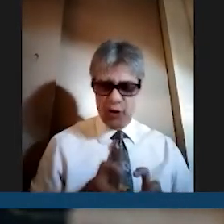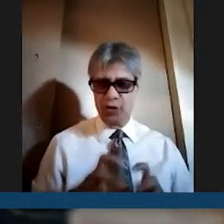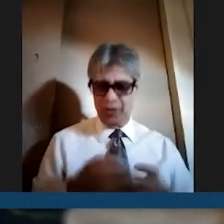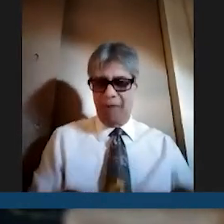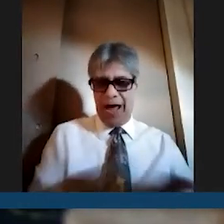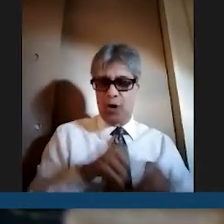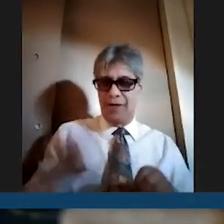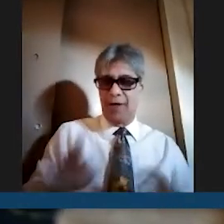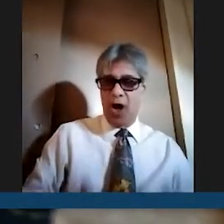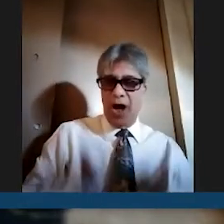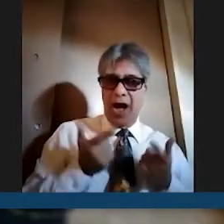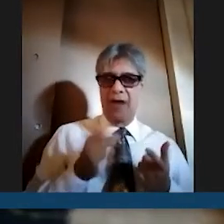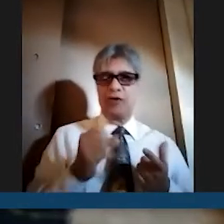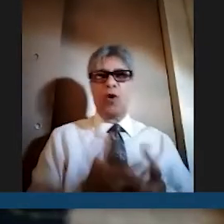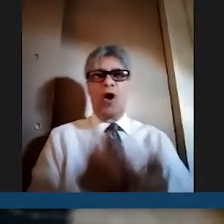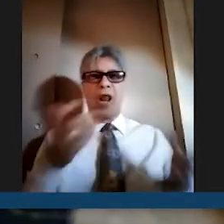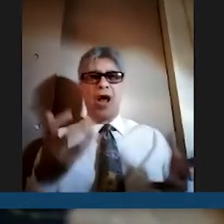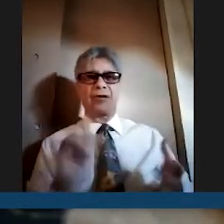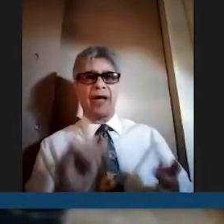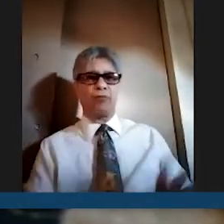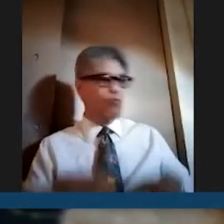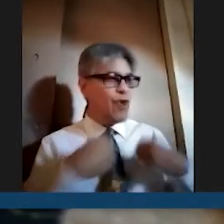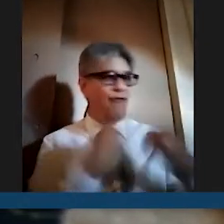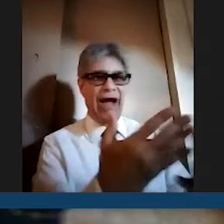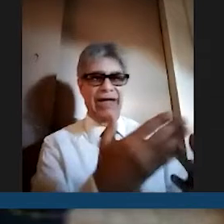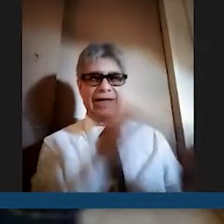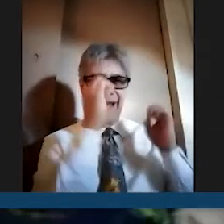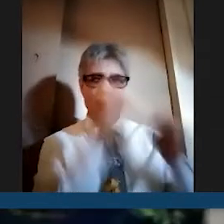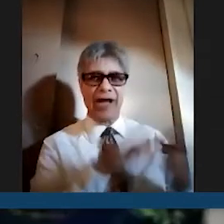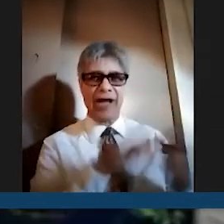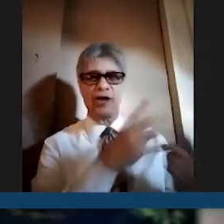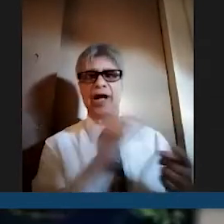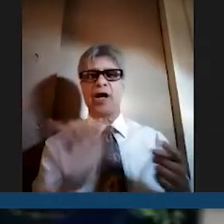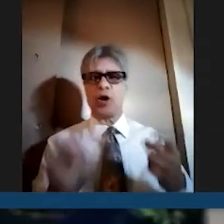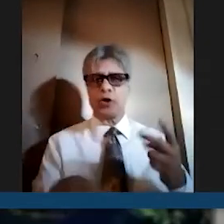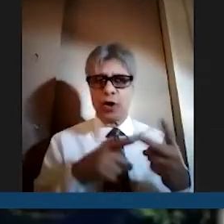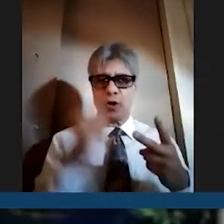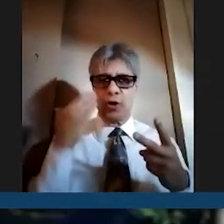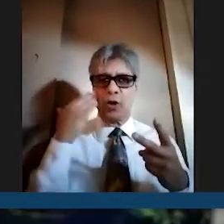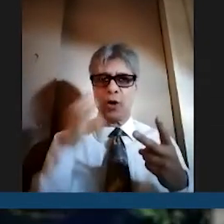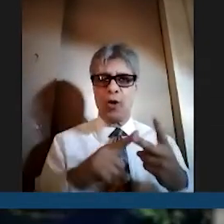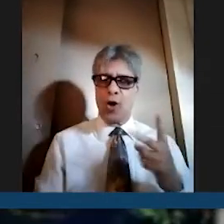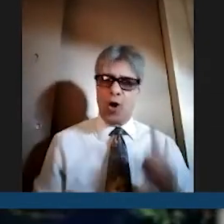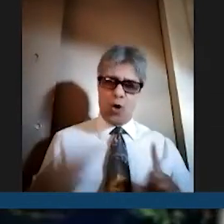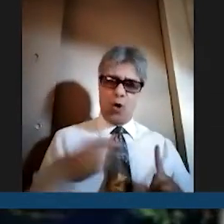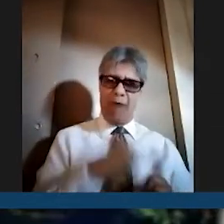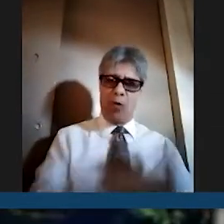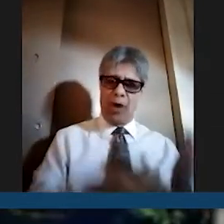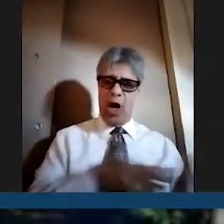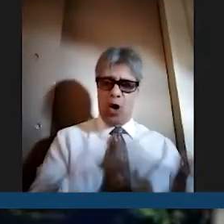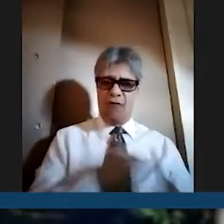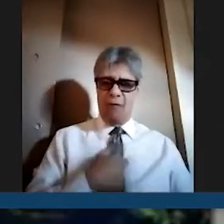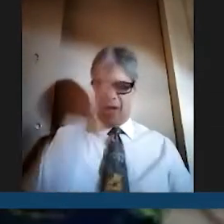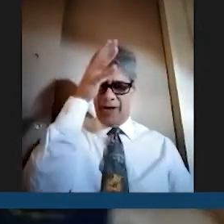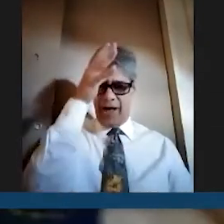of it is like providing that education, and then also, you know, going back to what I've learned from my dad is like